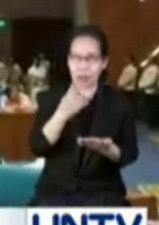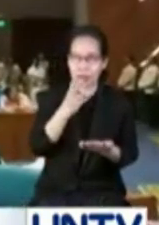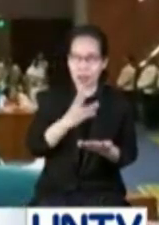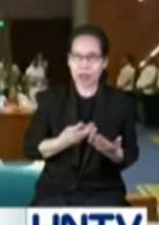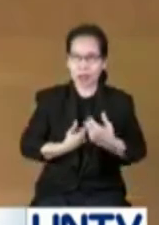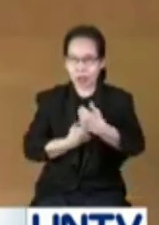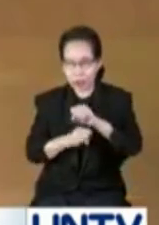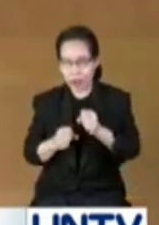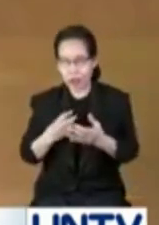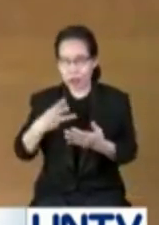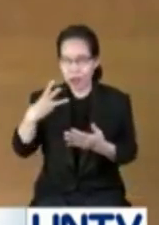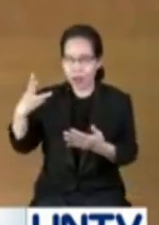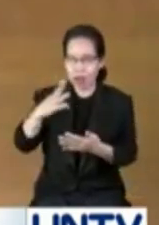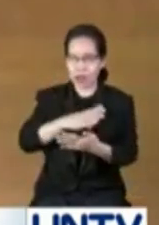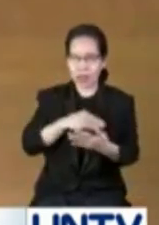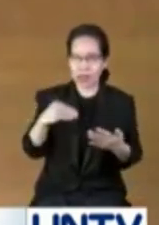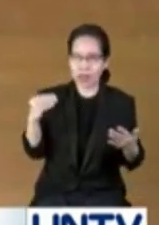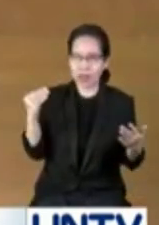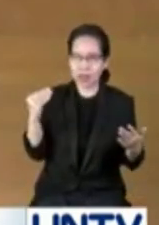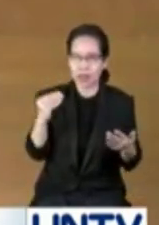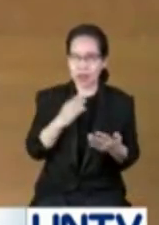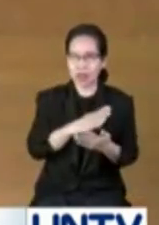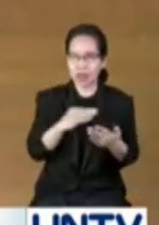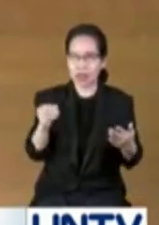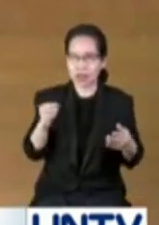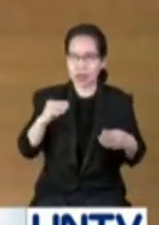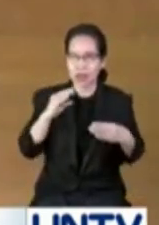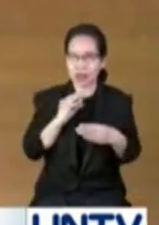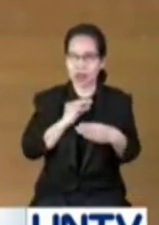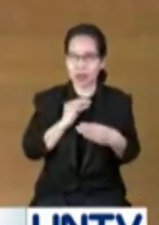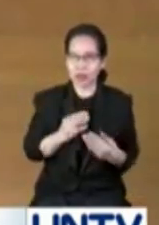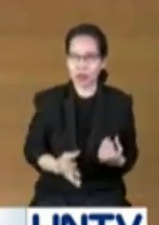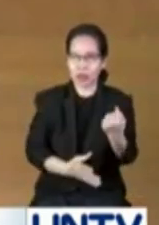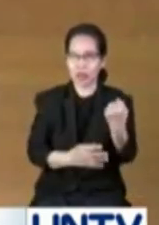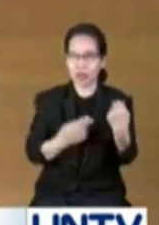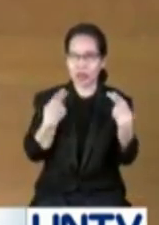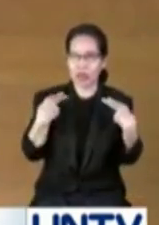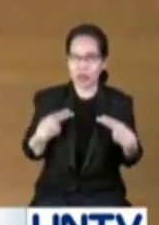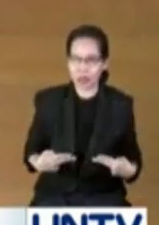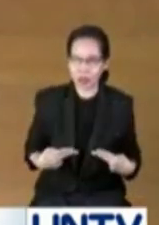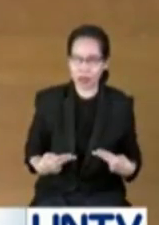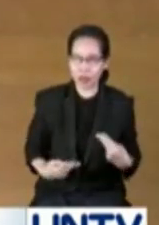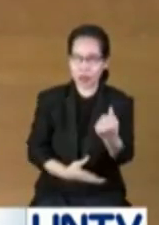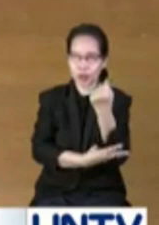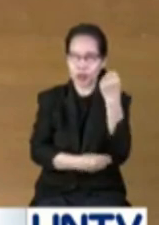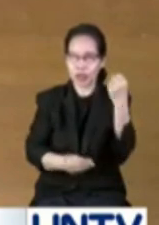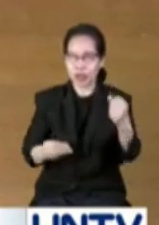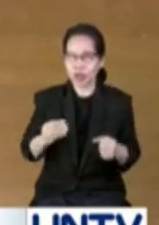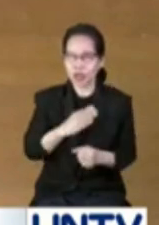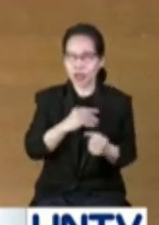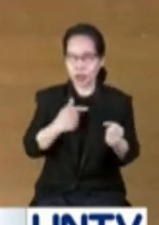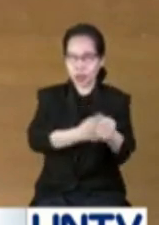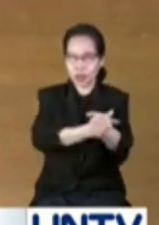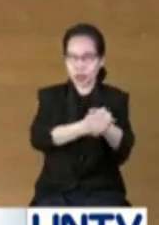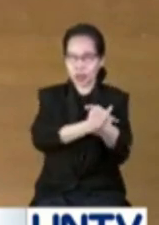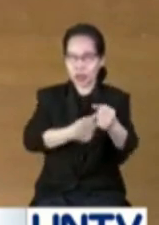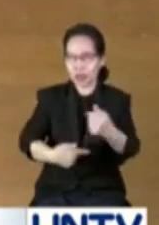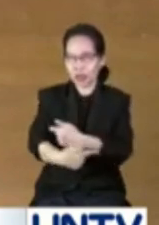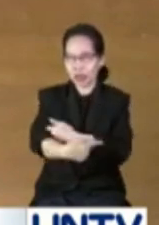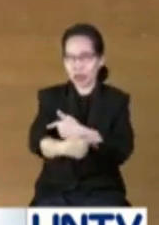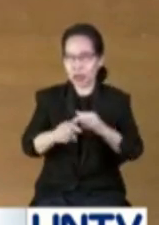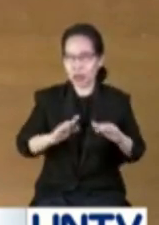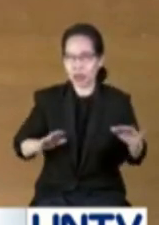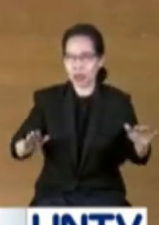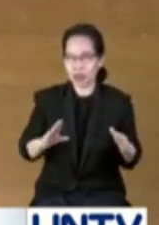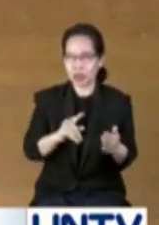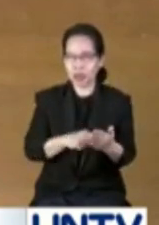and severe malnutrition. We are catching up on the routine vaccinations of our children. As of this year,